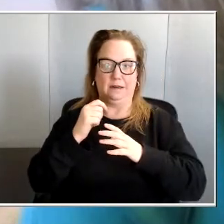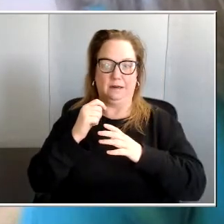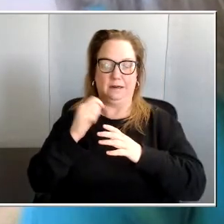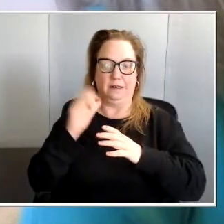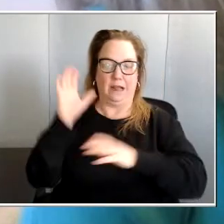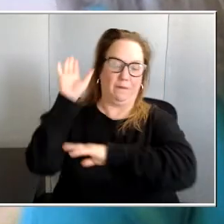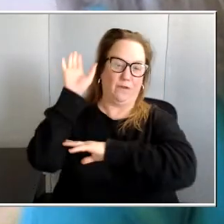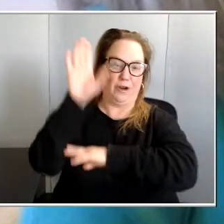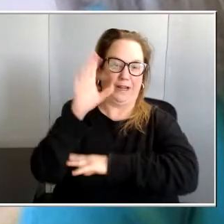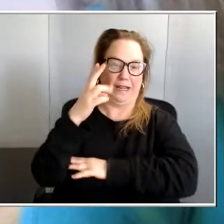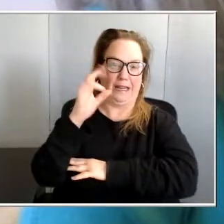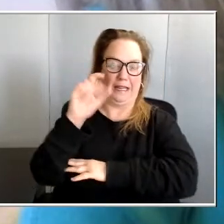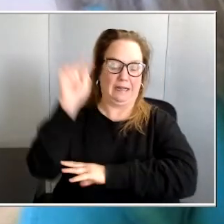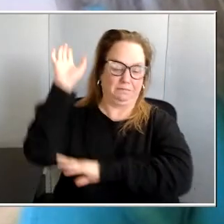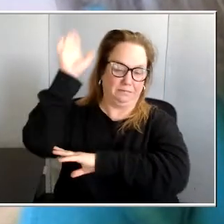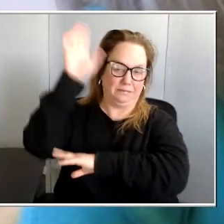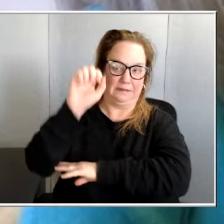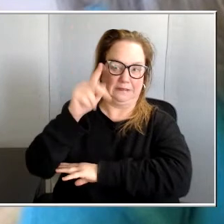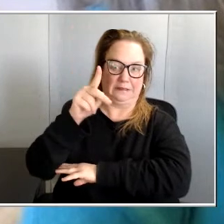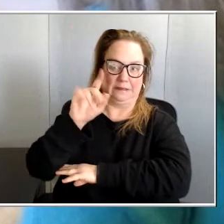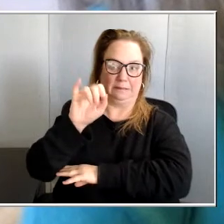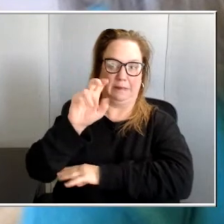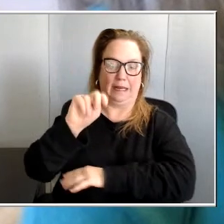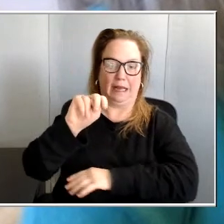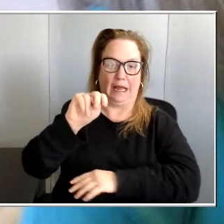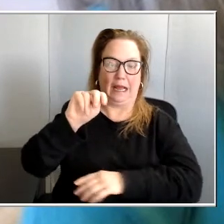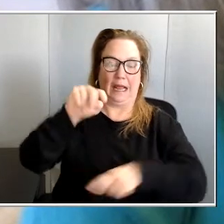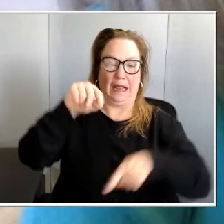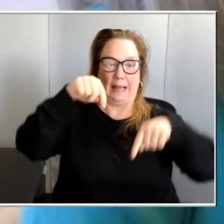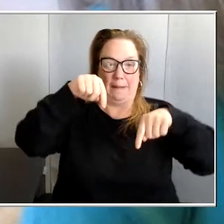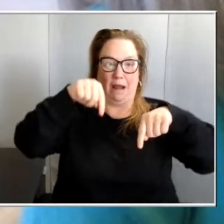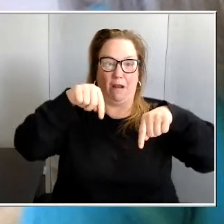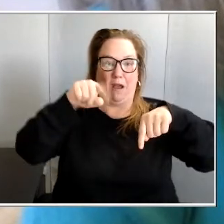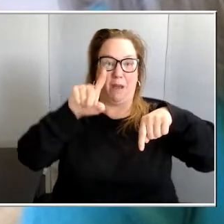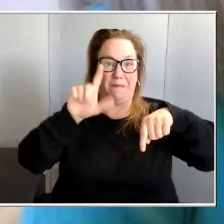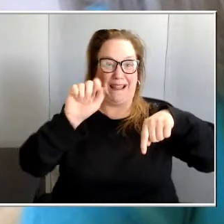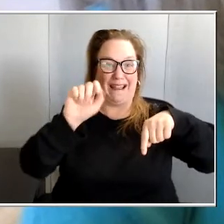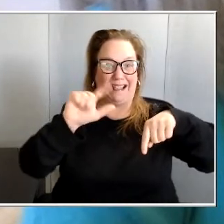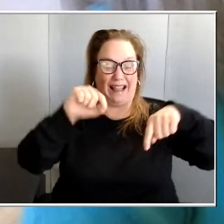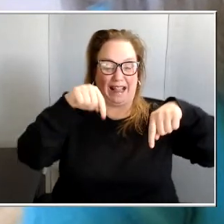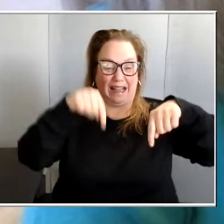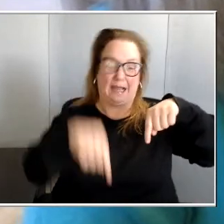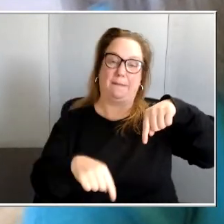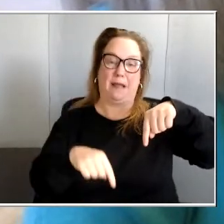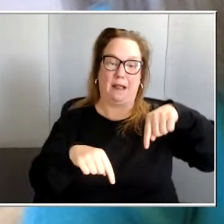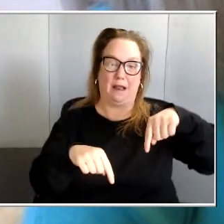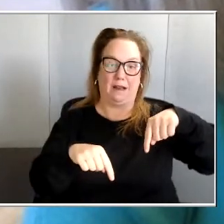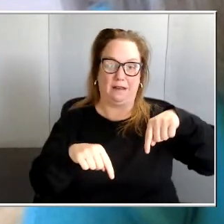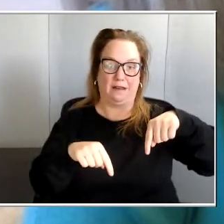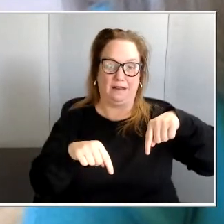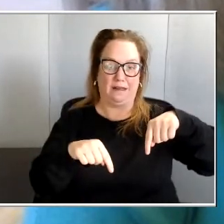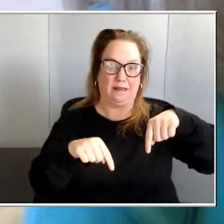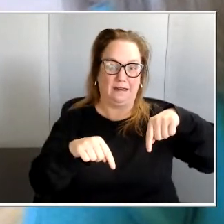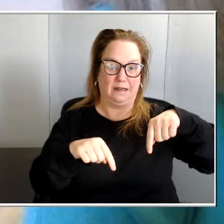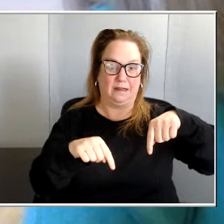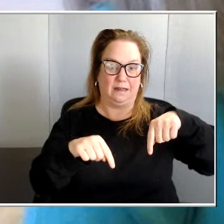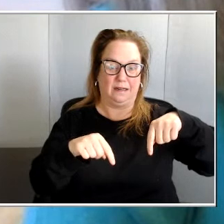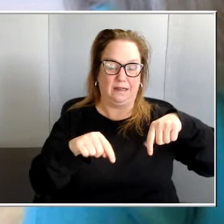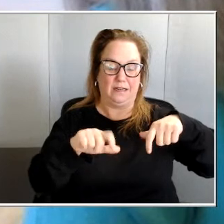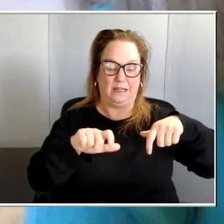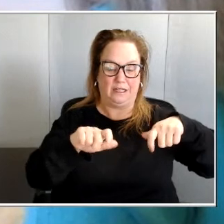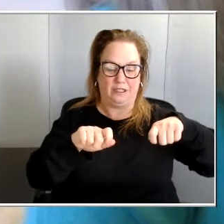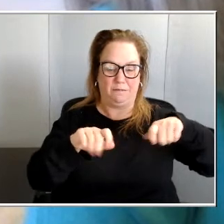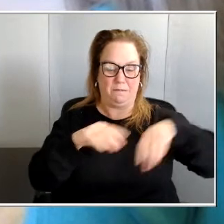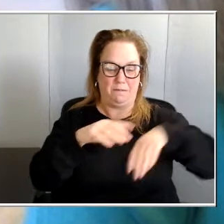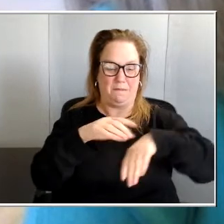volleyball hit like a spike, and I came down on one leg, and it kind of like shifted, my